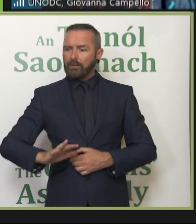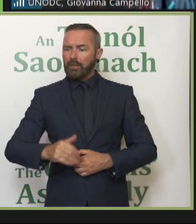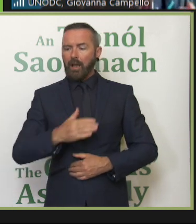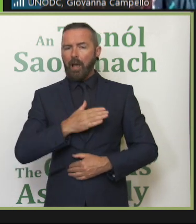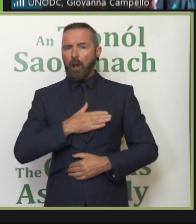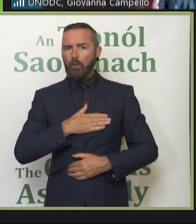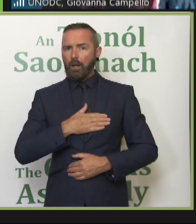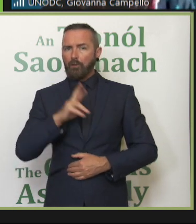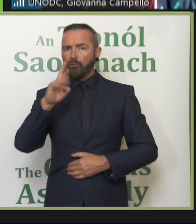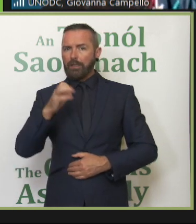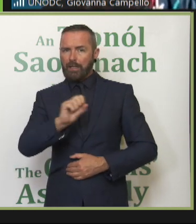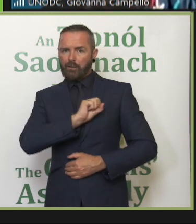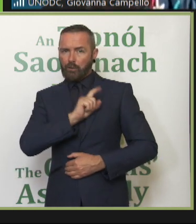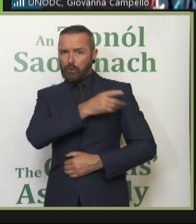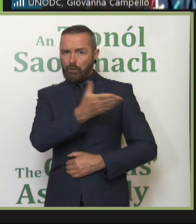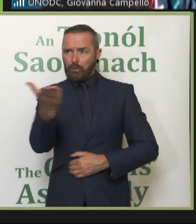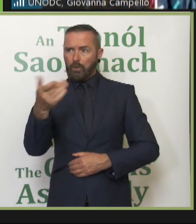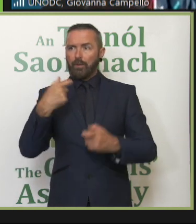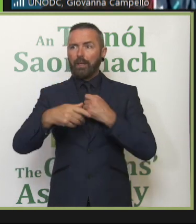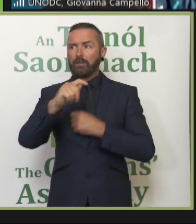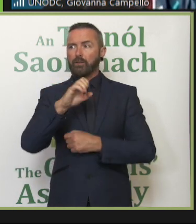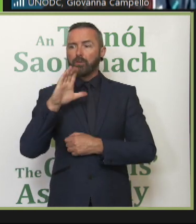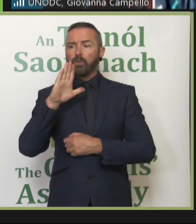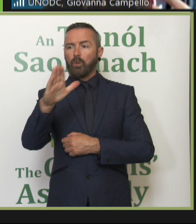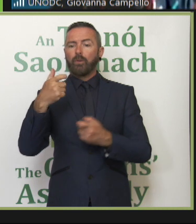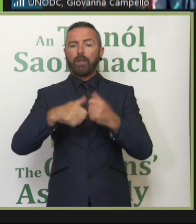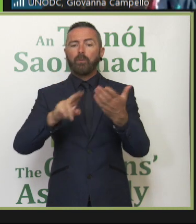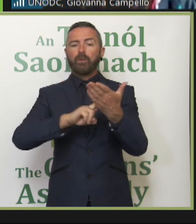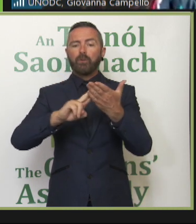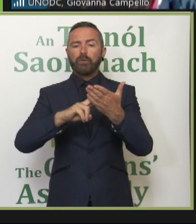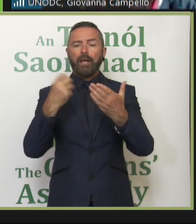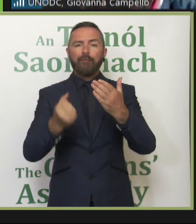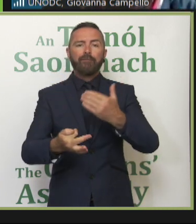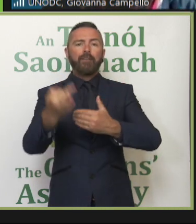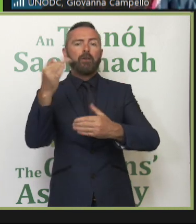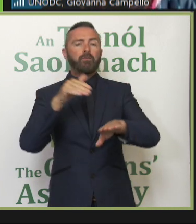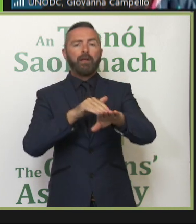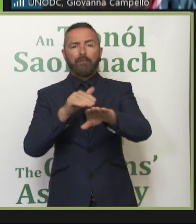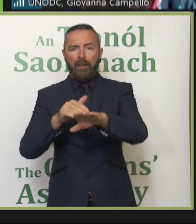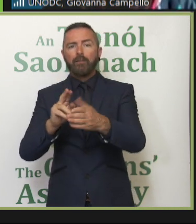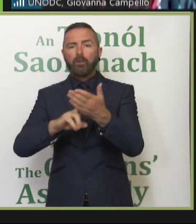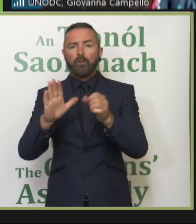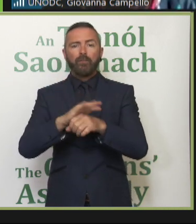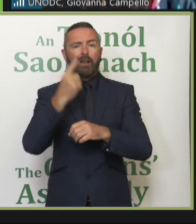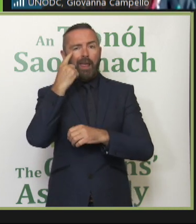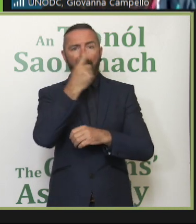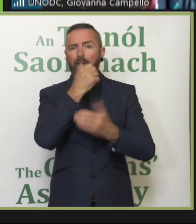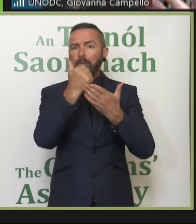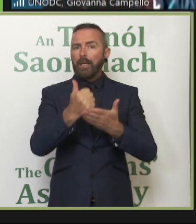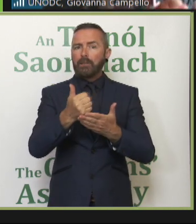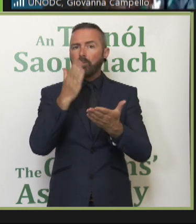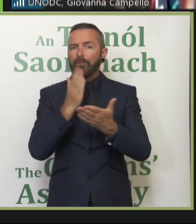you that the tools that we have found to be effective in evidence-based